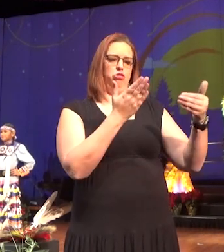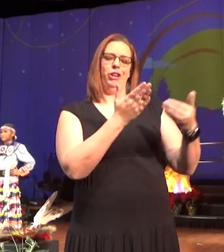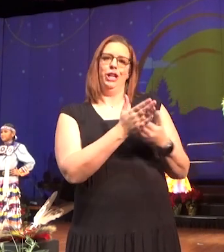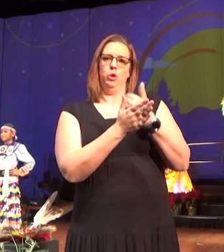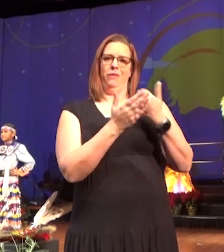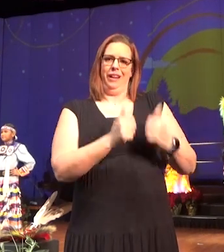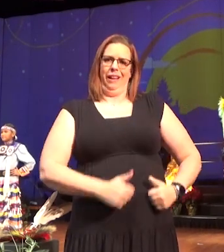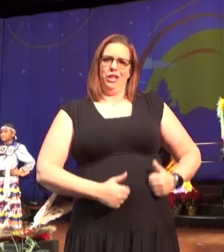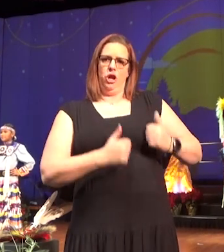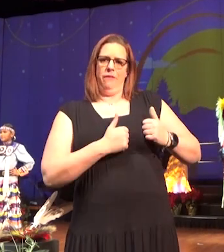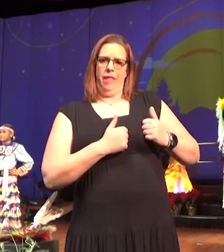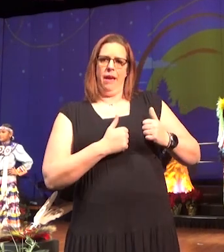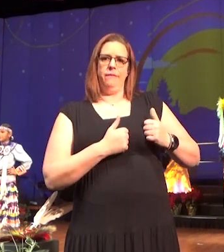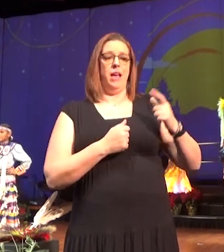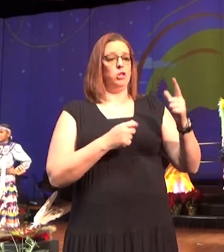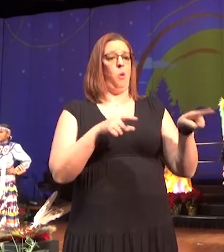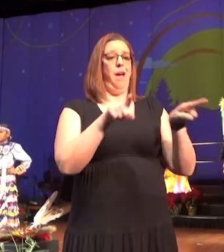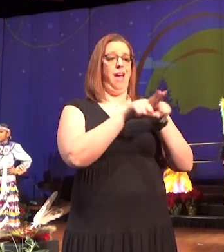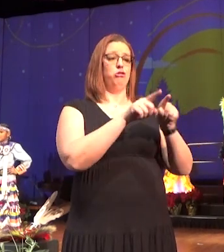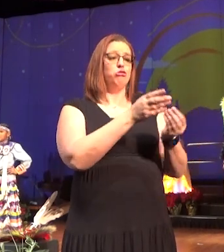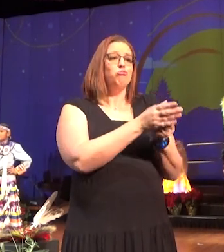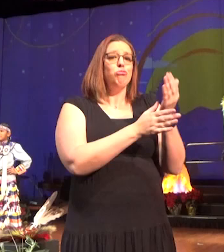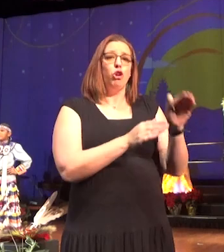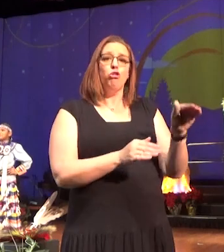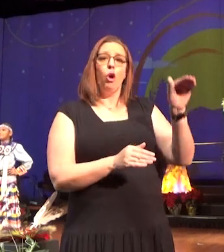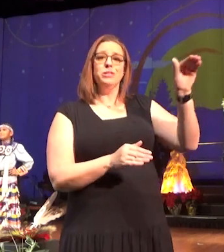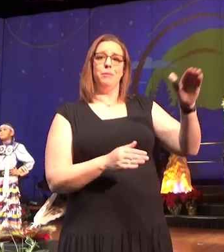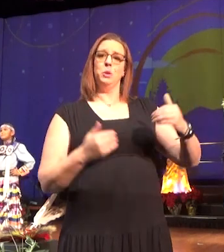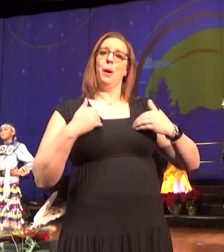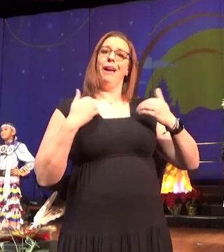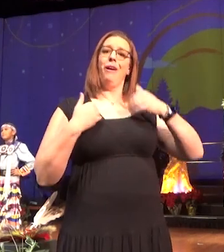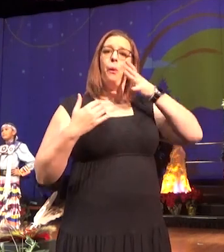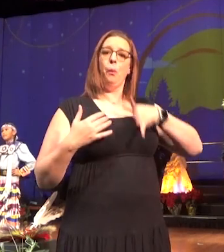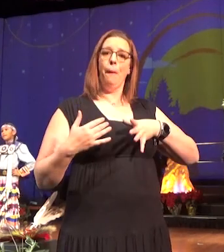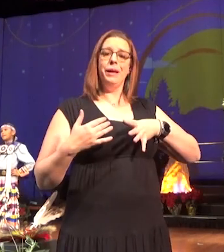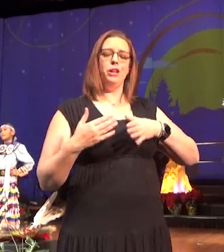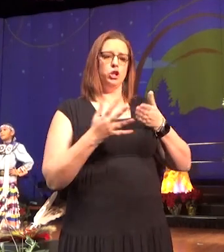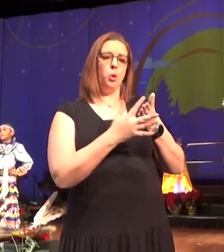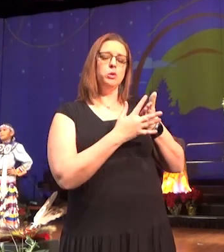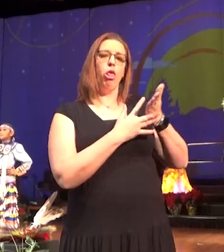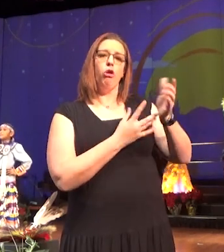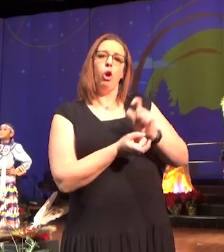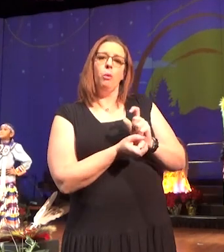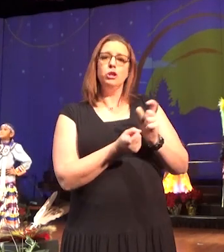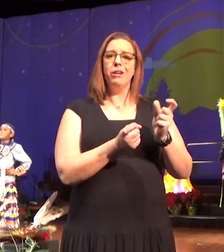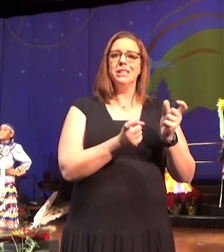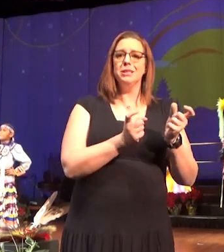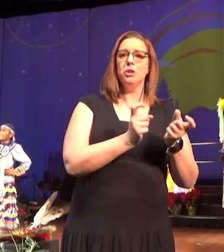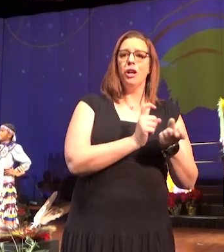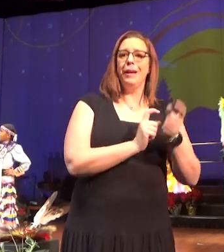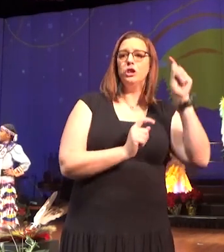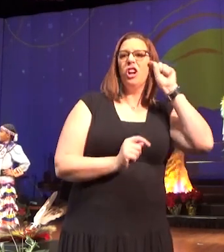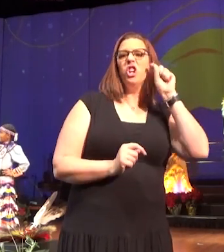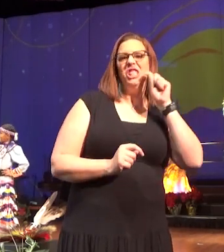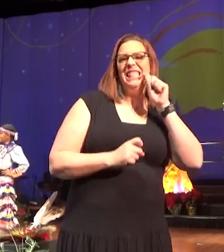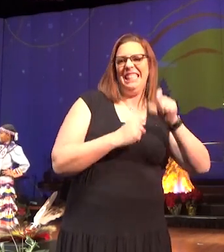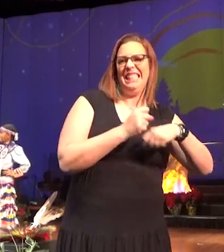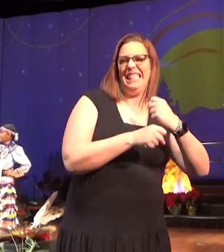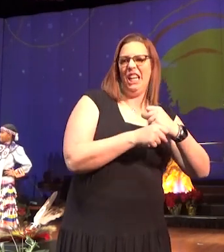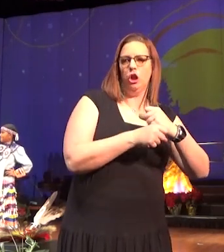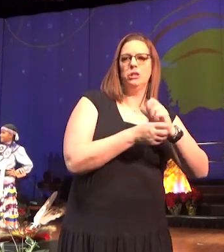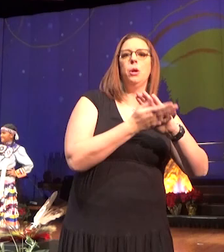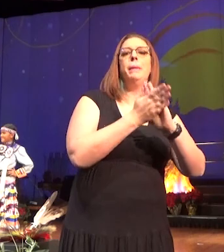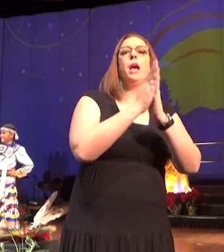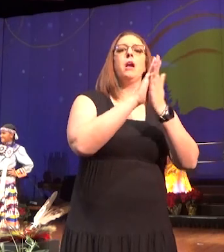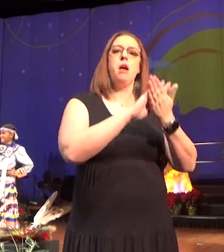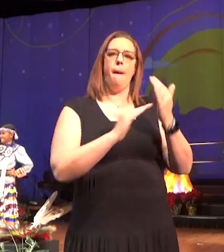young woman, this is what she represents. She goes through this transformation throughout her teen years into her